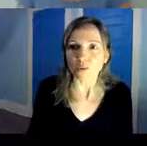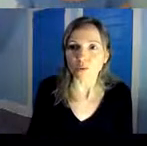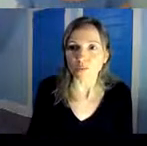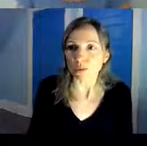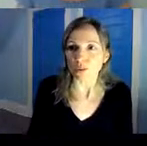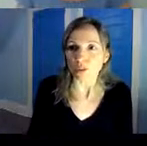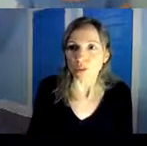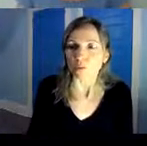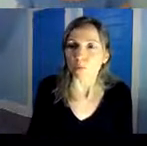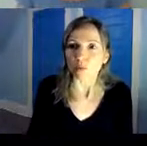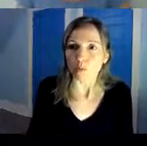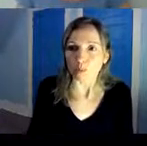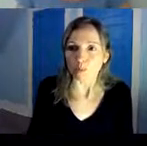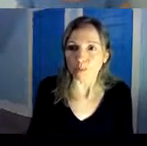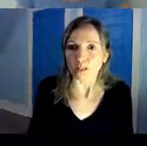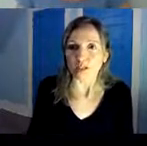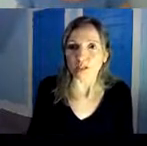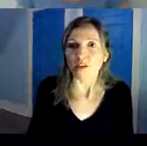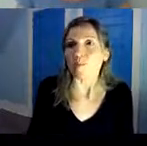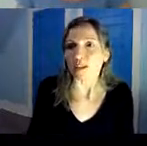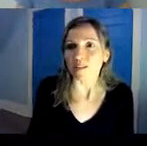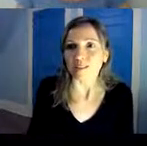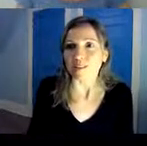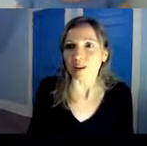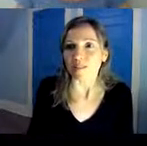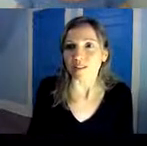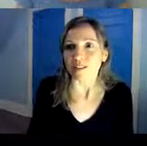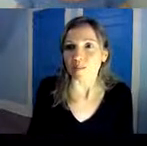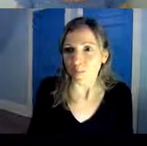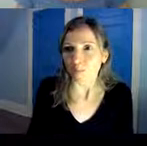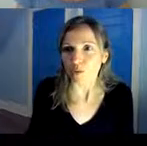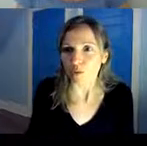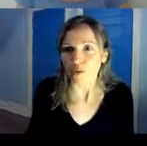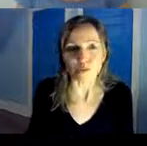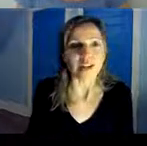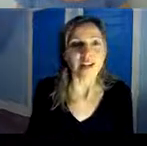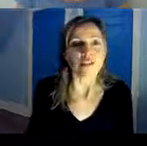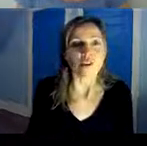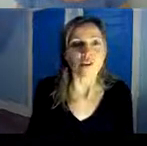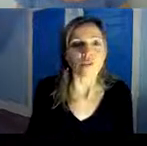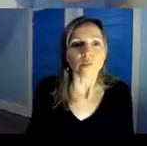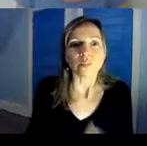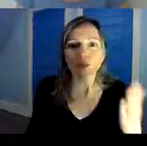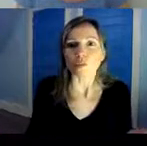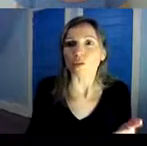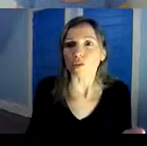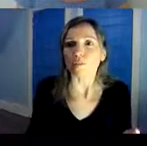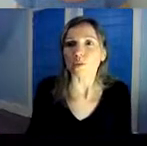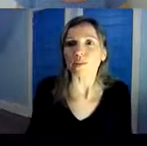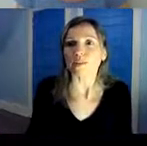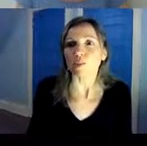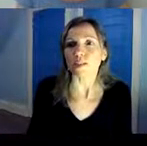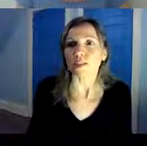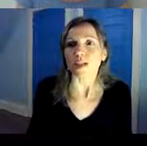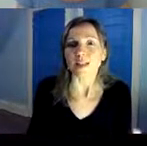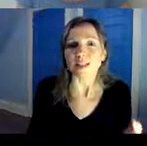see those just be removed is heartbreaking, in my opinion, and probably in yours too. So these are some pictures of